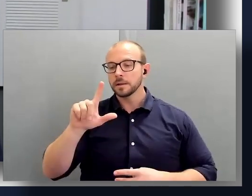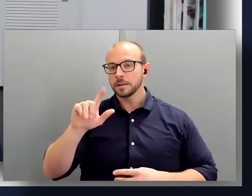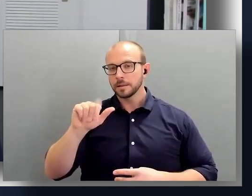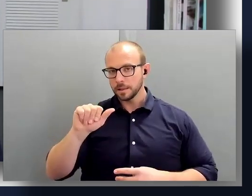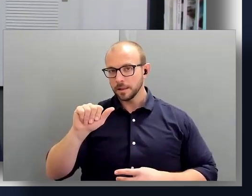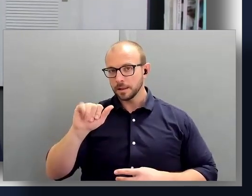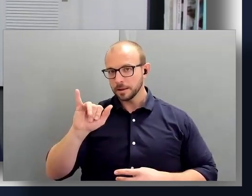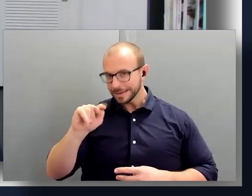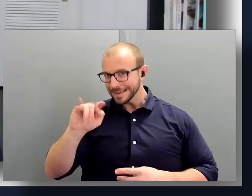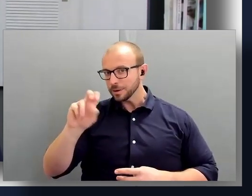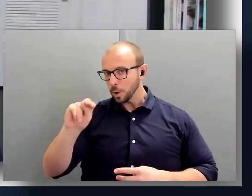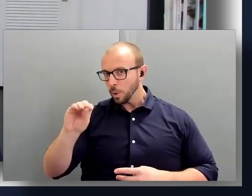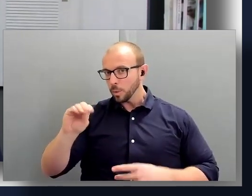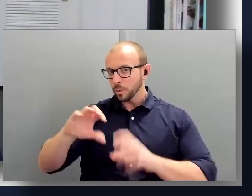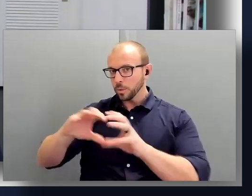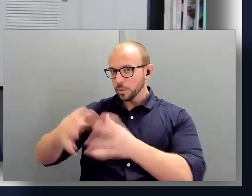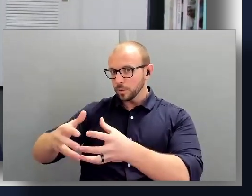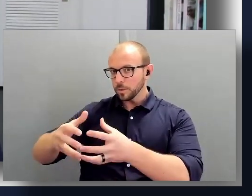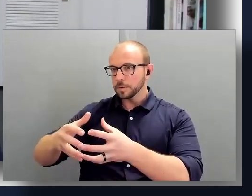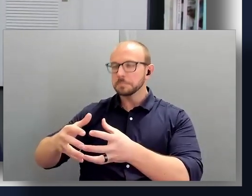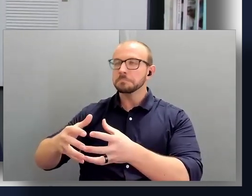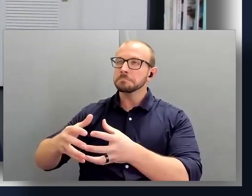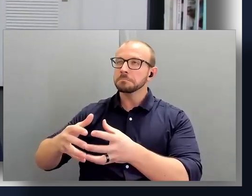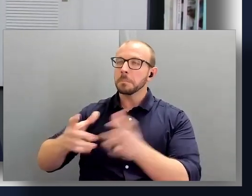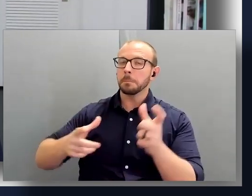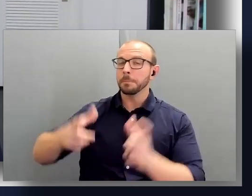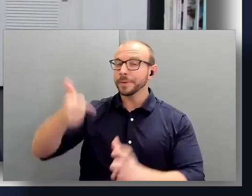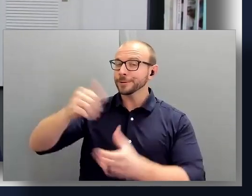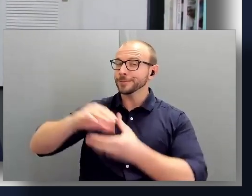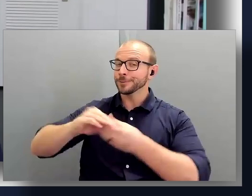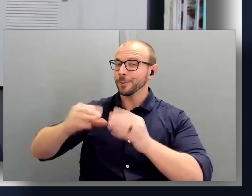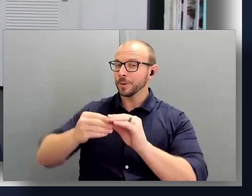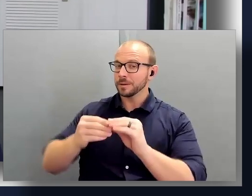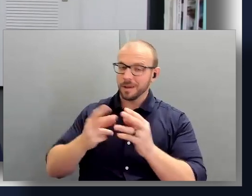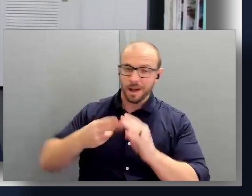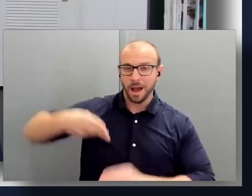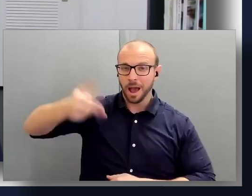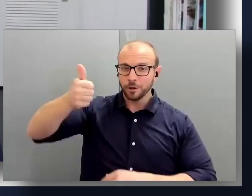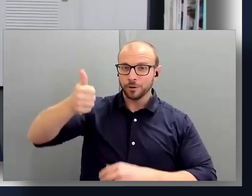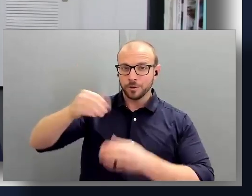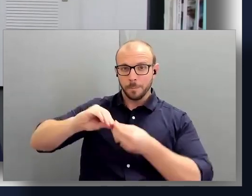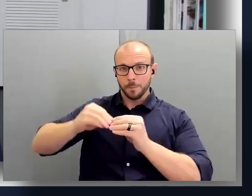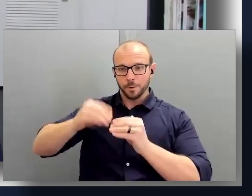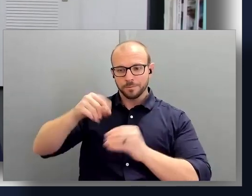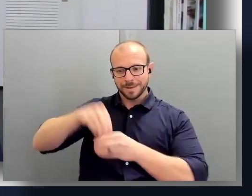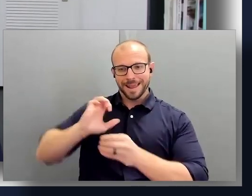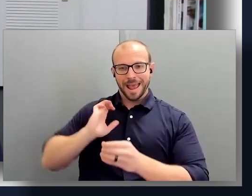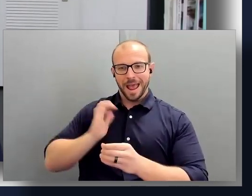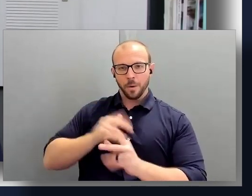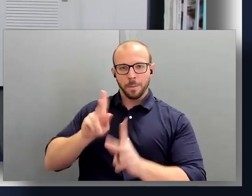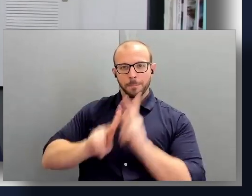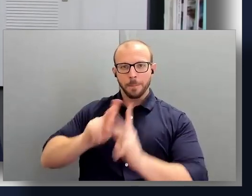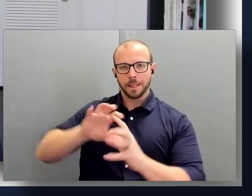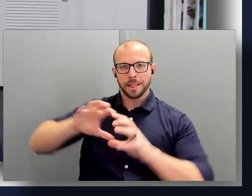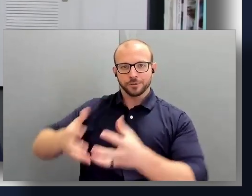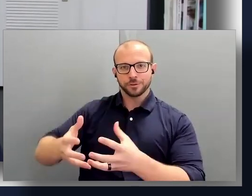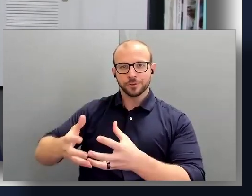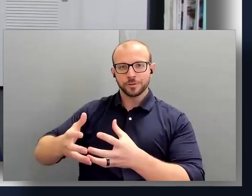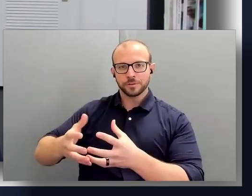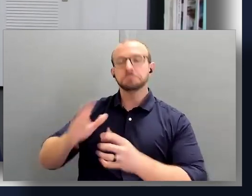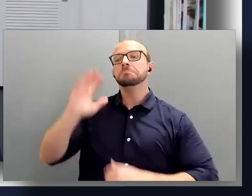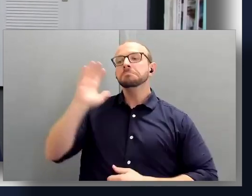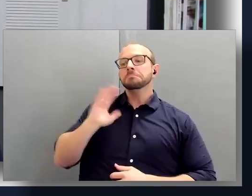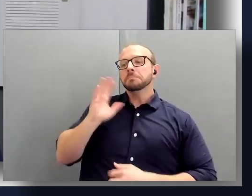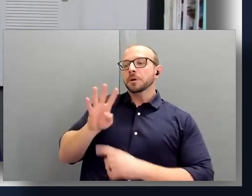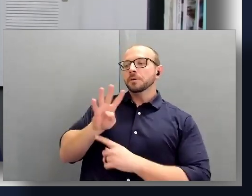2020. Latinos are a bigger story because they're a bigger proportion of the population. It used to be